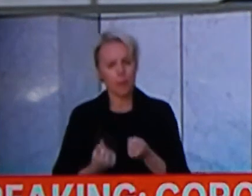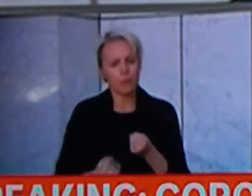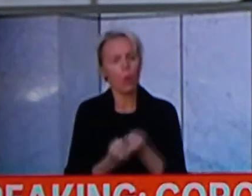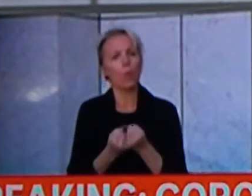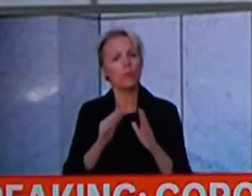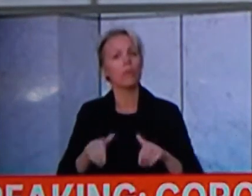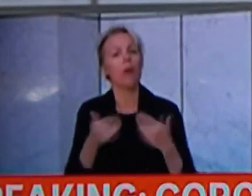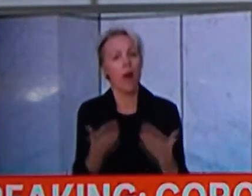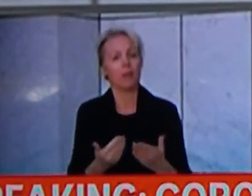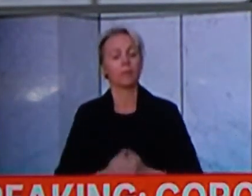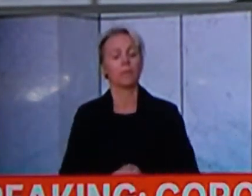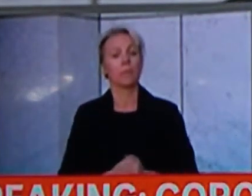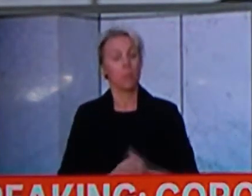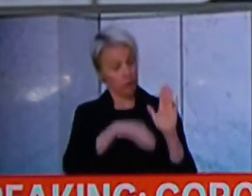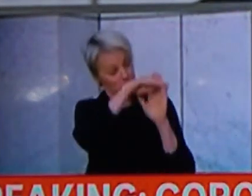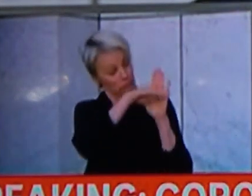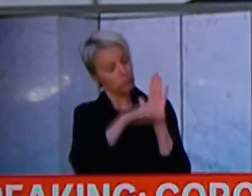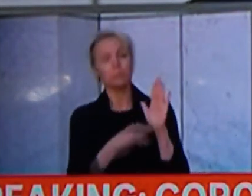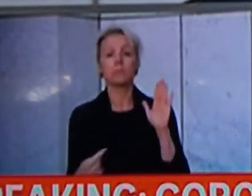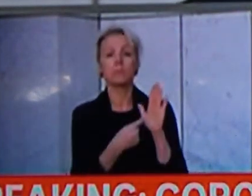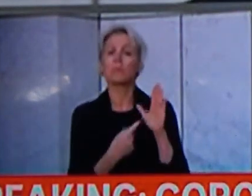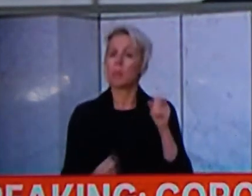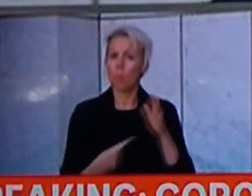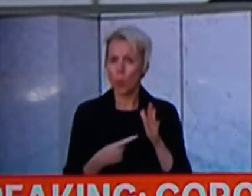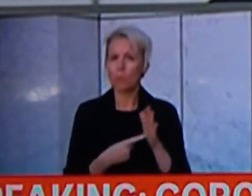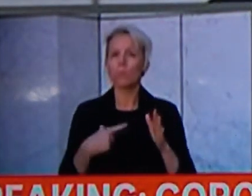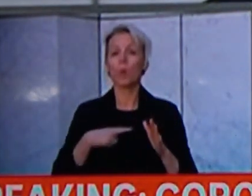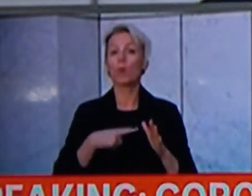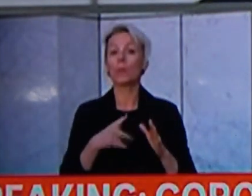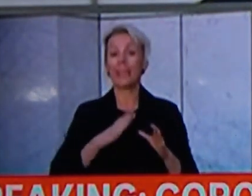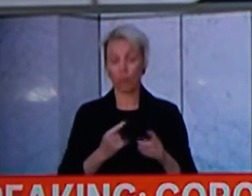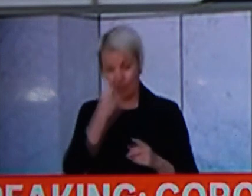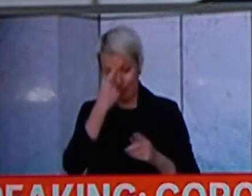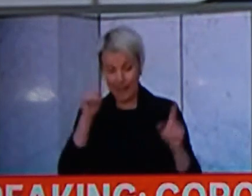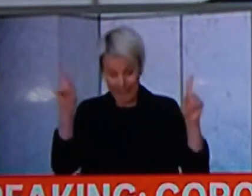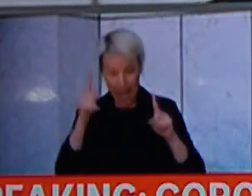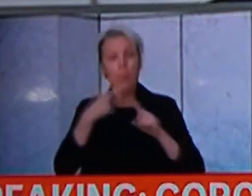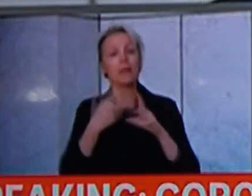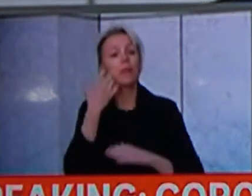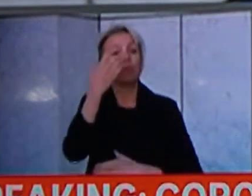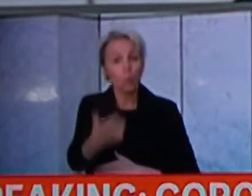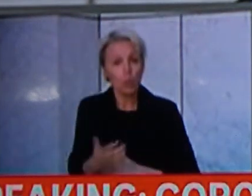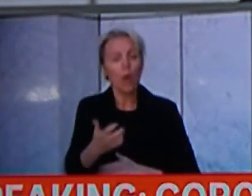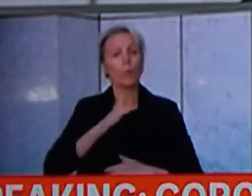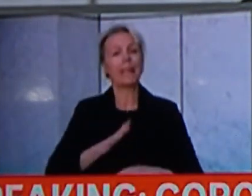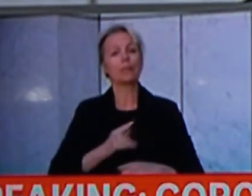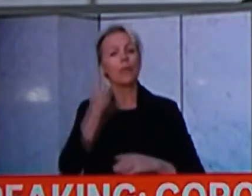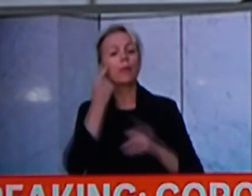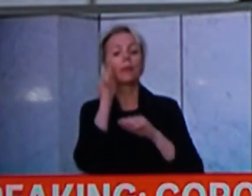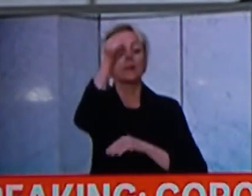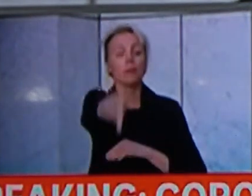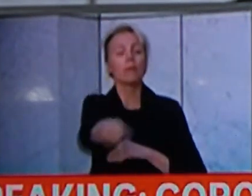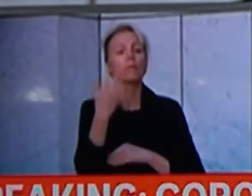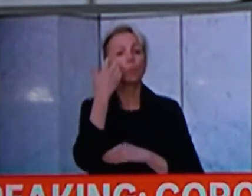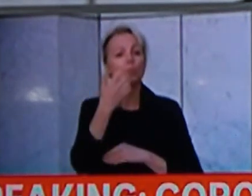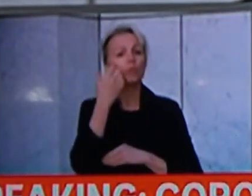Now, those principles are important because they're protecting Australians in the future. They're protecting Australians down the track, so that